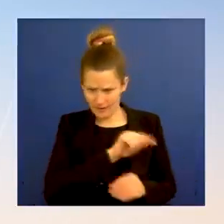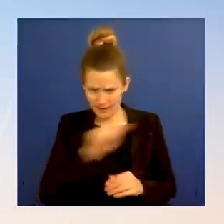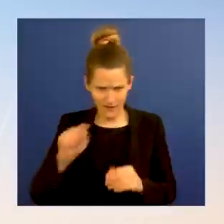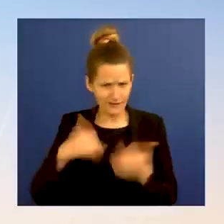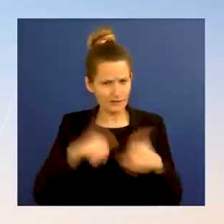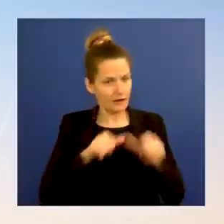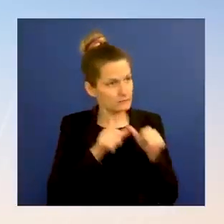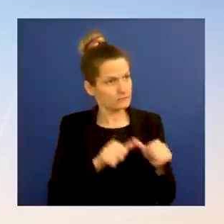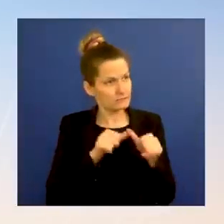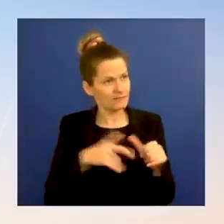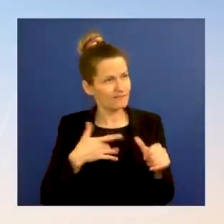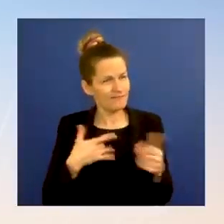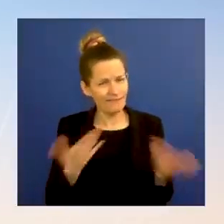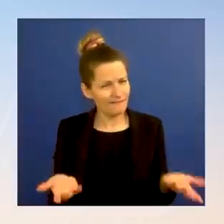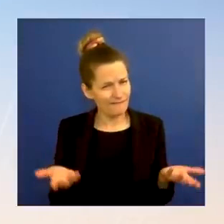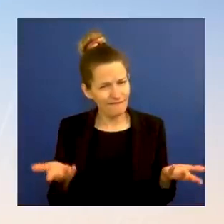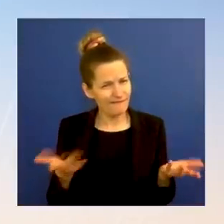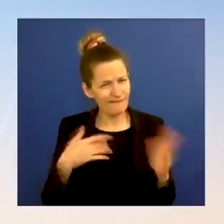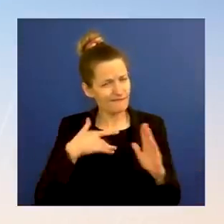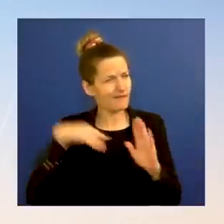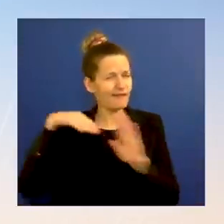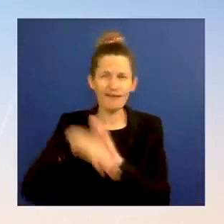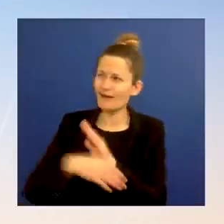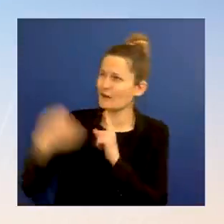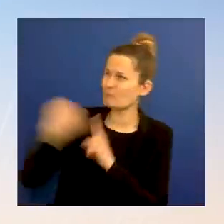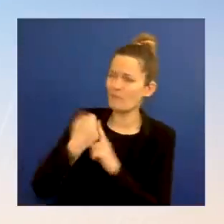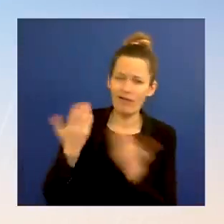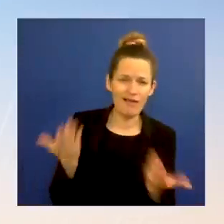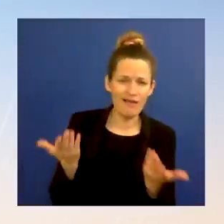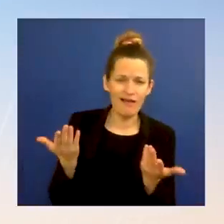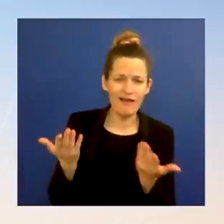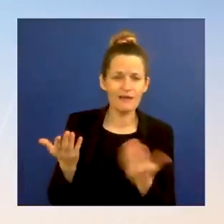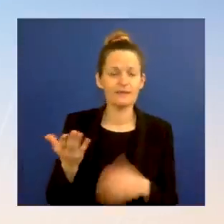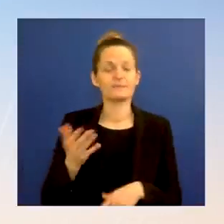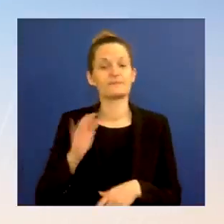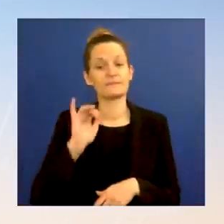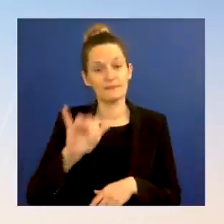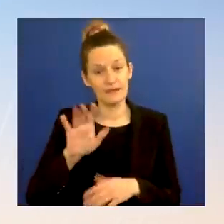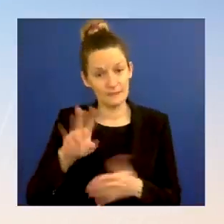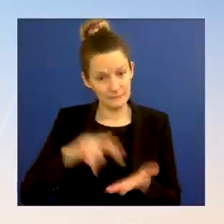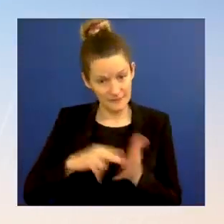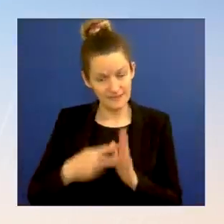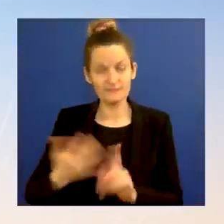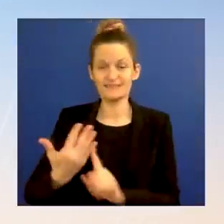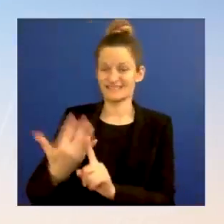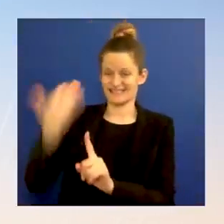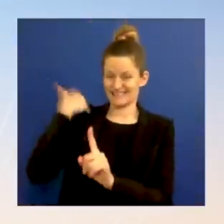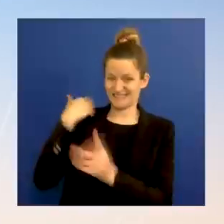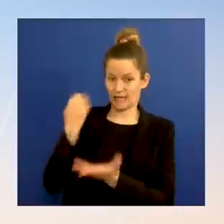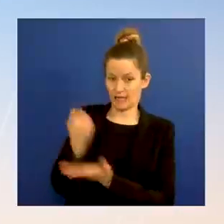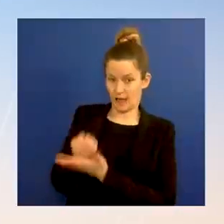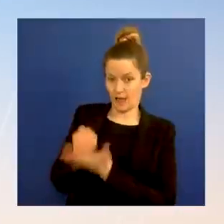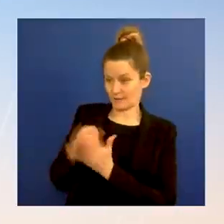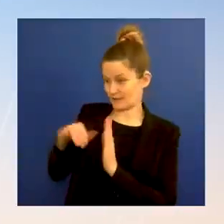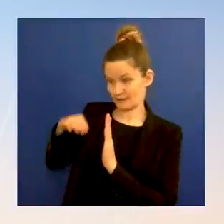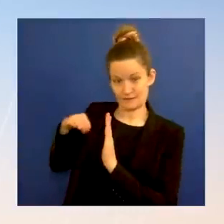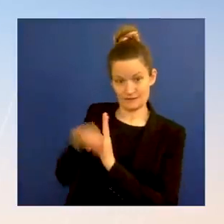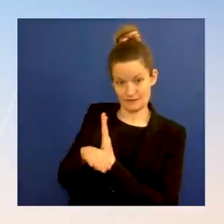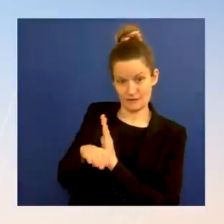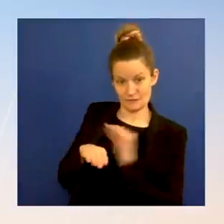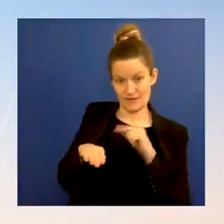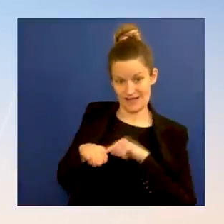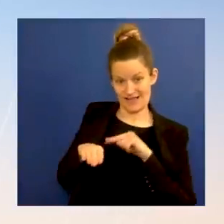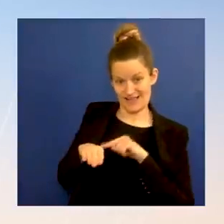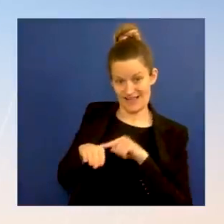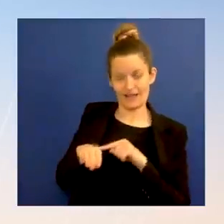instance, after the Great Recession, the long-term unemployment rate reached 4.4%, but did not fall to 1% until 2017,